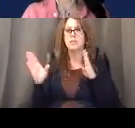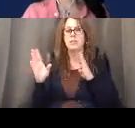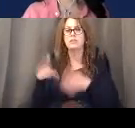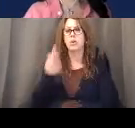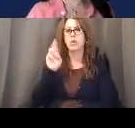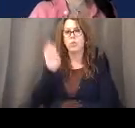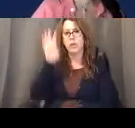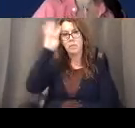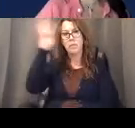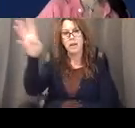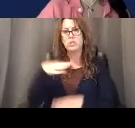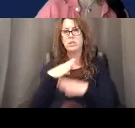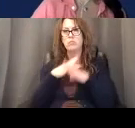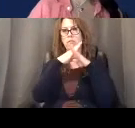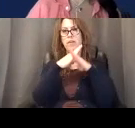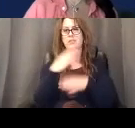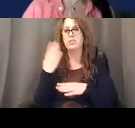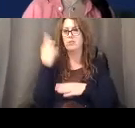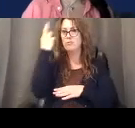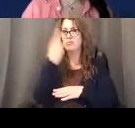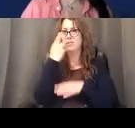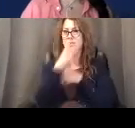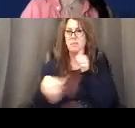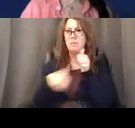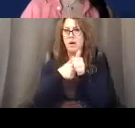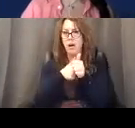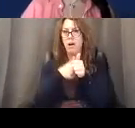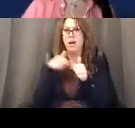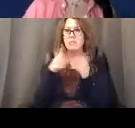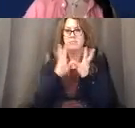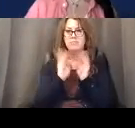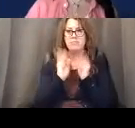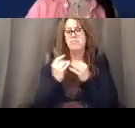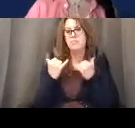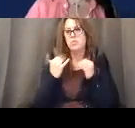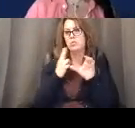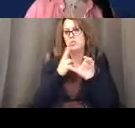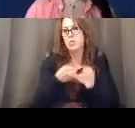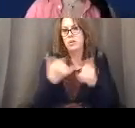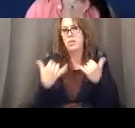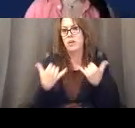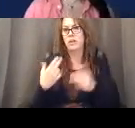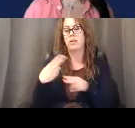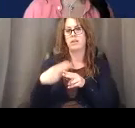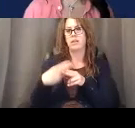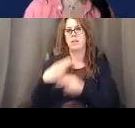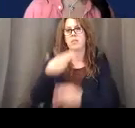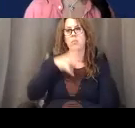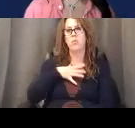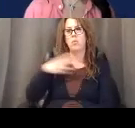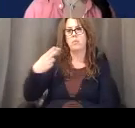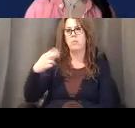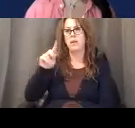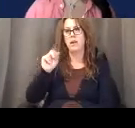more about why we are doing this. So joining us now is Hillary Conrad from